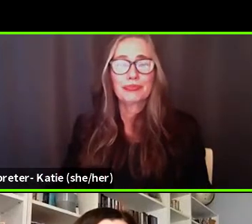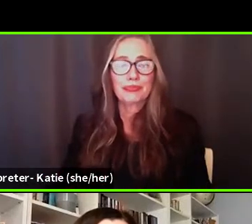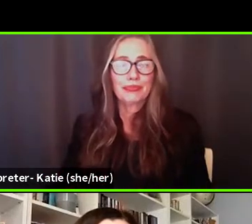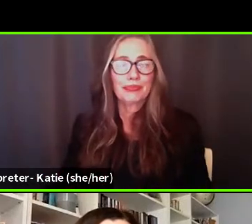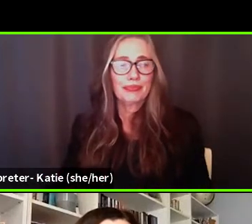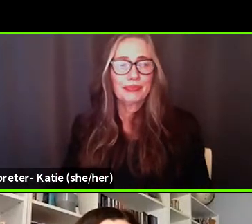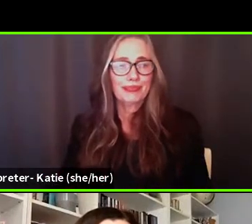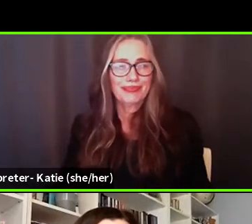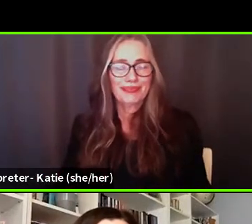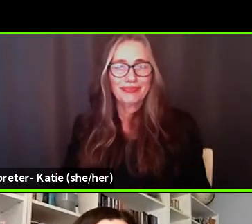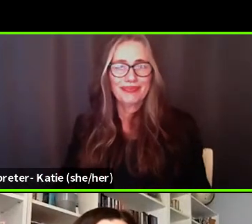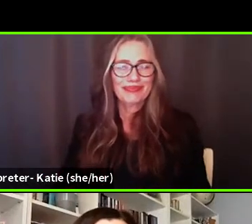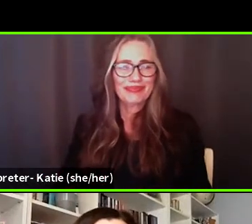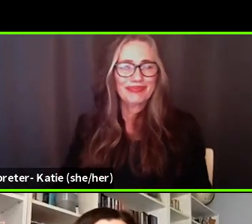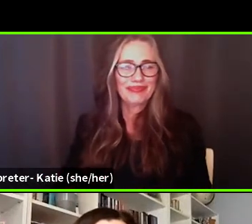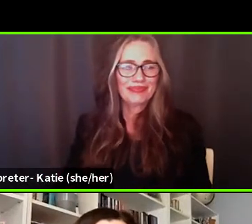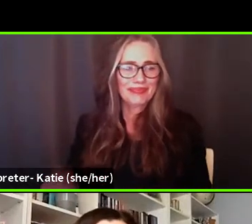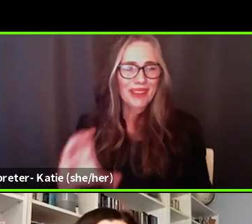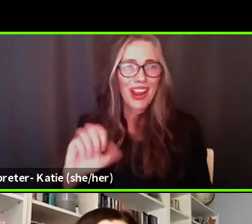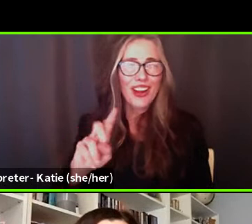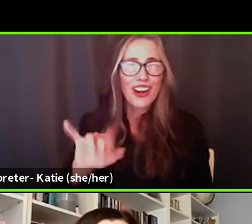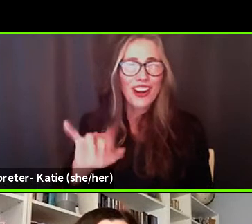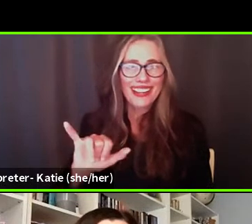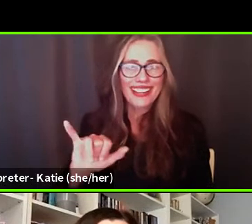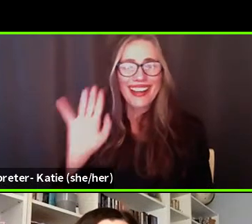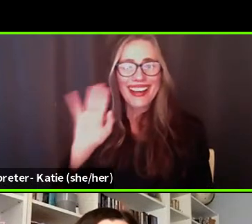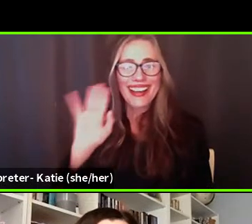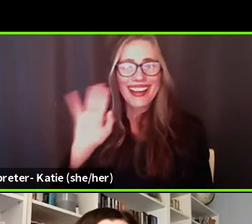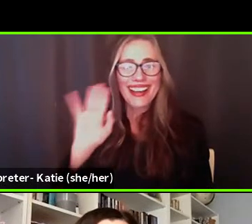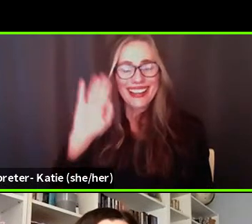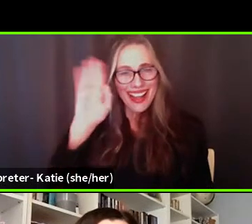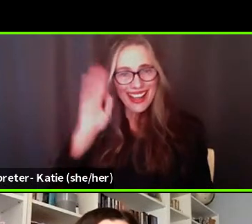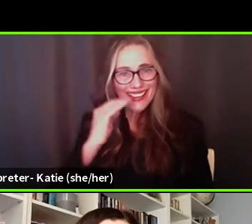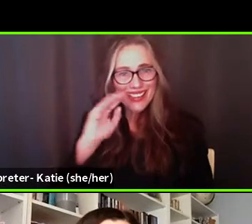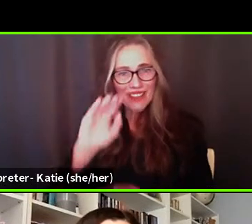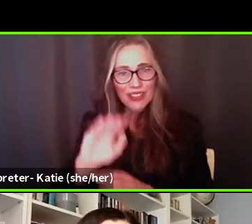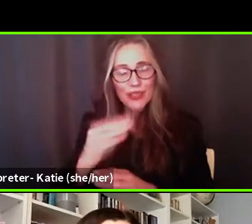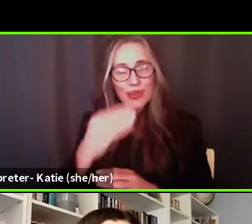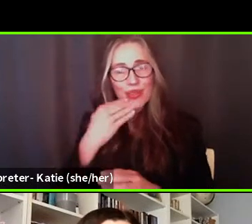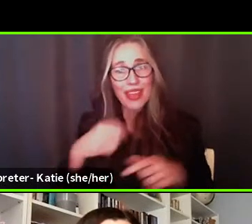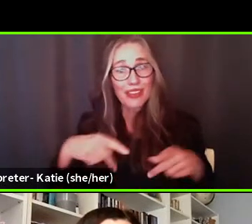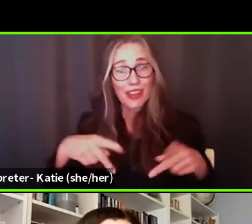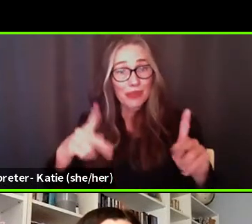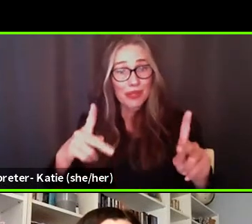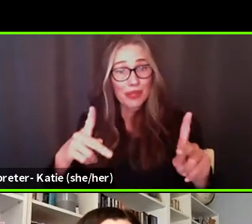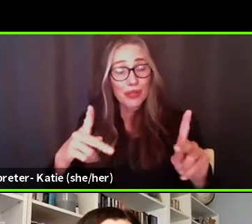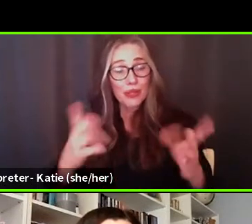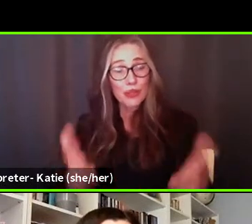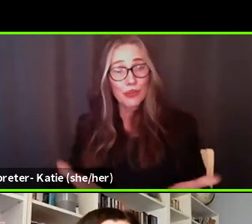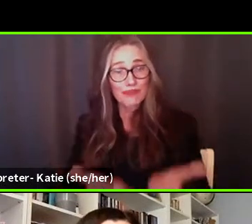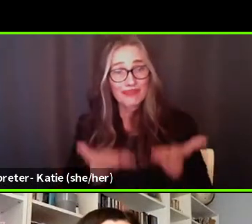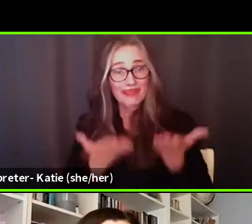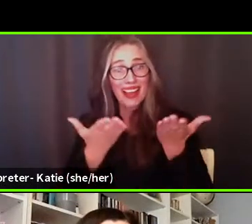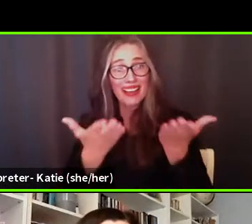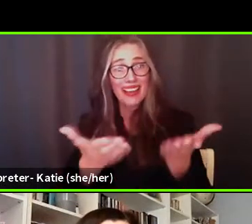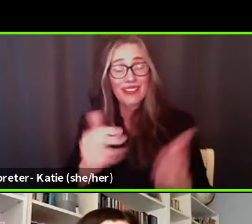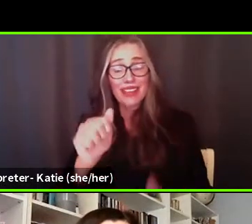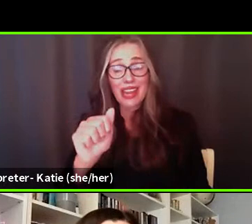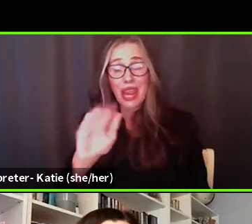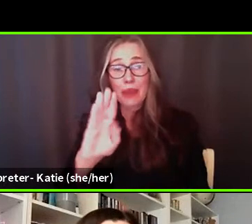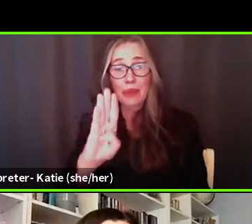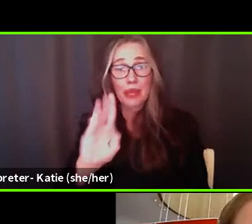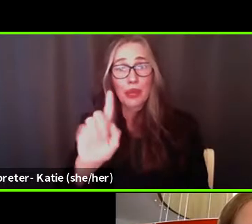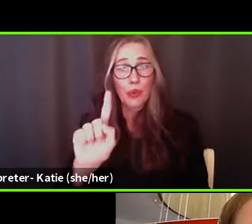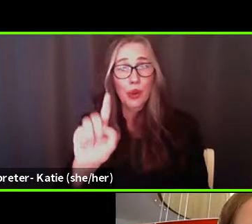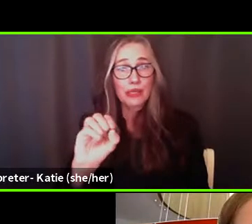hi good afternoon everyone um and thank you so very much for the opportunity to uplift ab1007 a bill